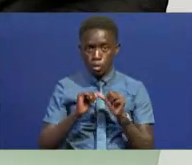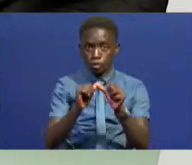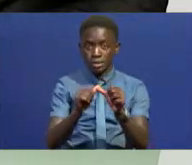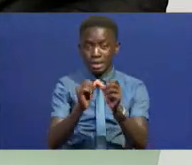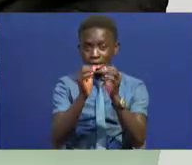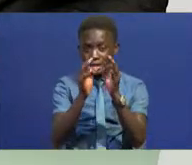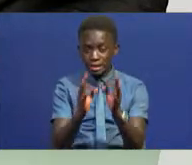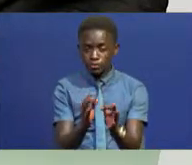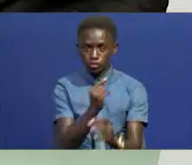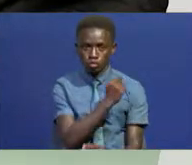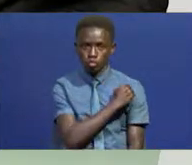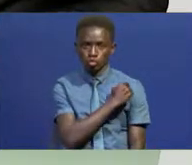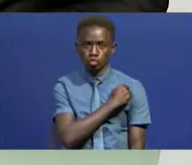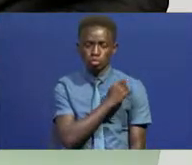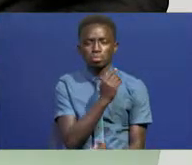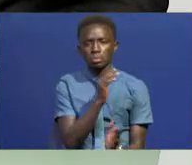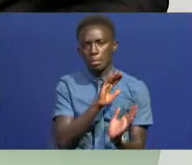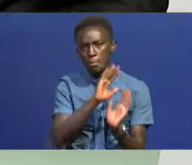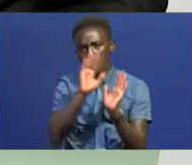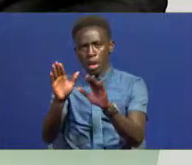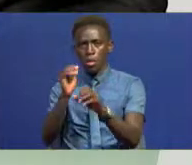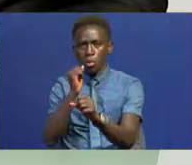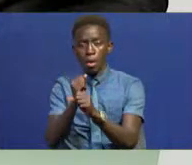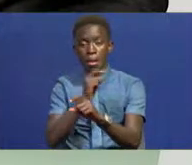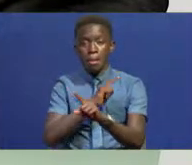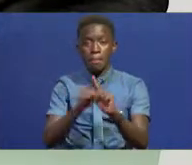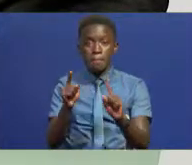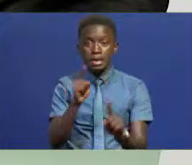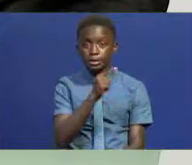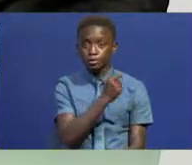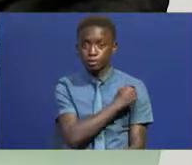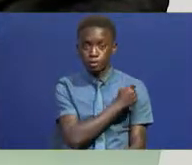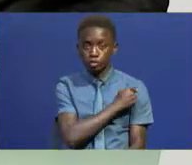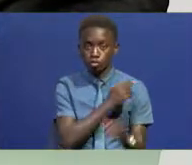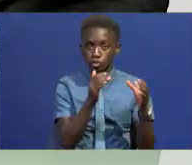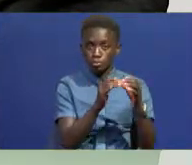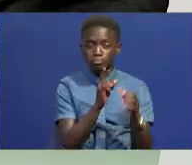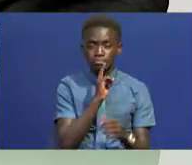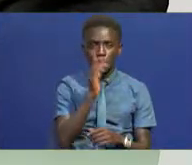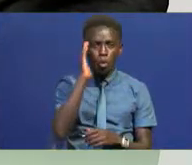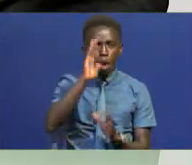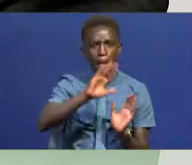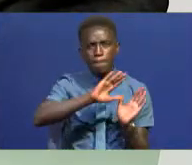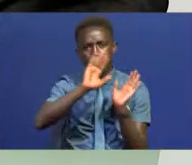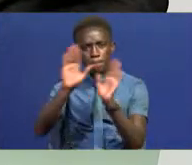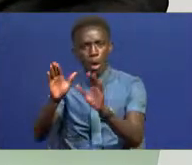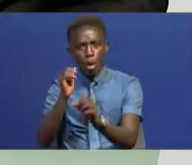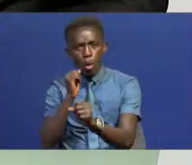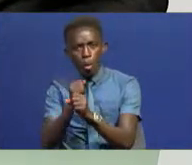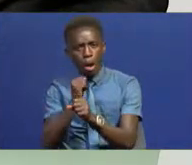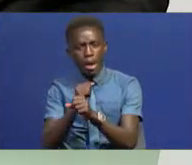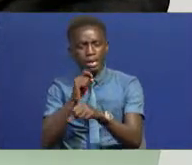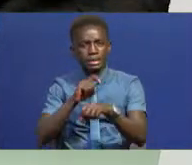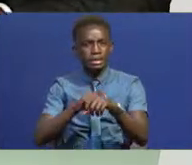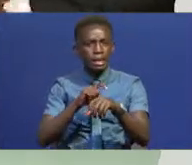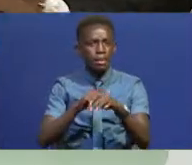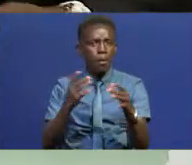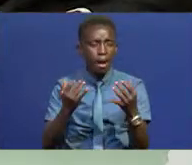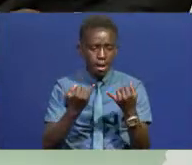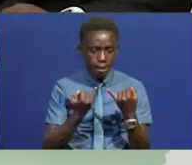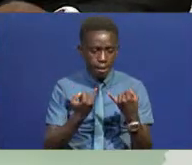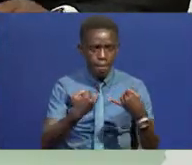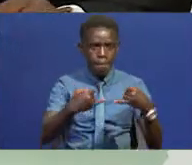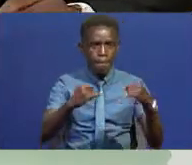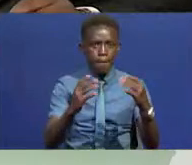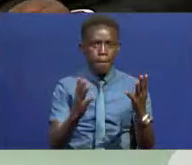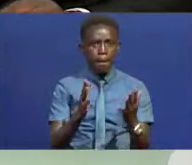say they will only discuss a return to work formula after implementation of their irreducible minimums. Our reporter